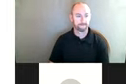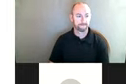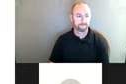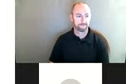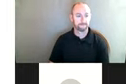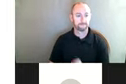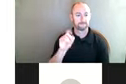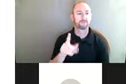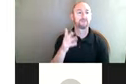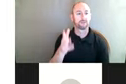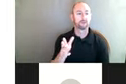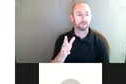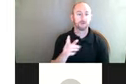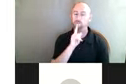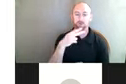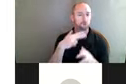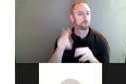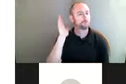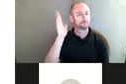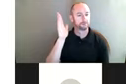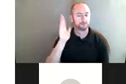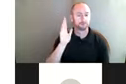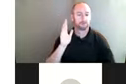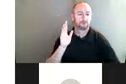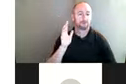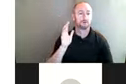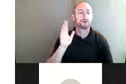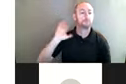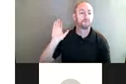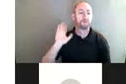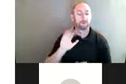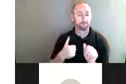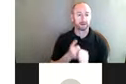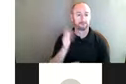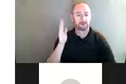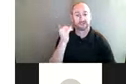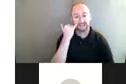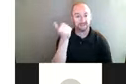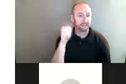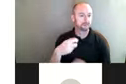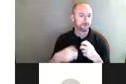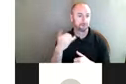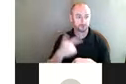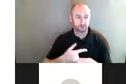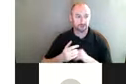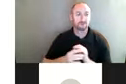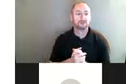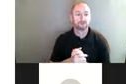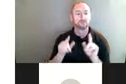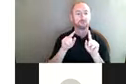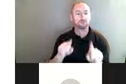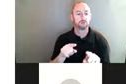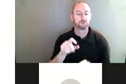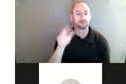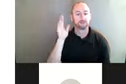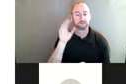Okay, well, there you go. So this is going to be a really quick presentation of what was the backup presentation in case we had any trouble today during the